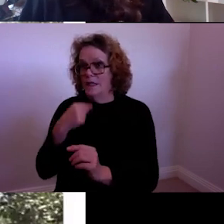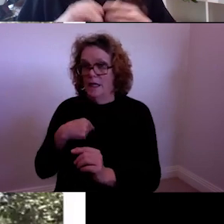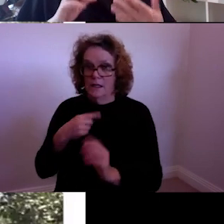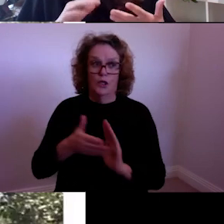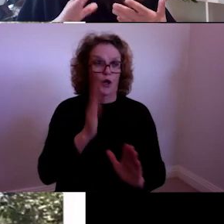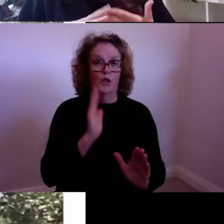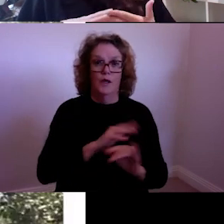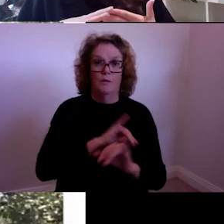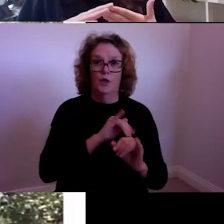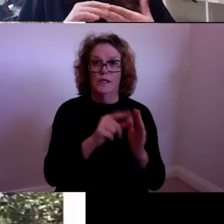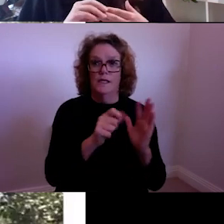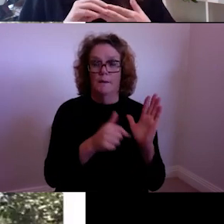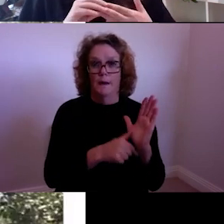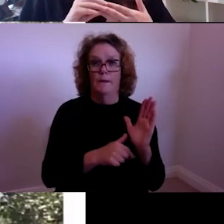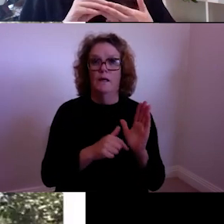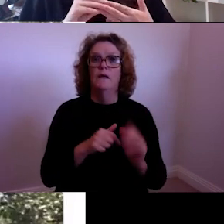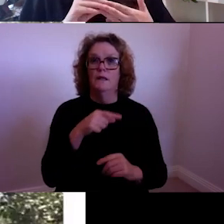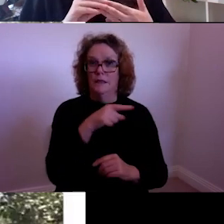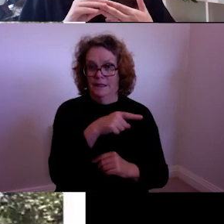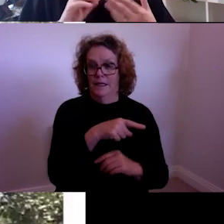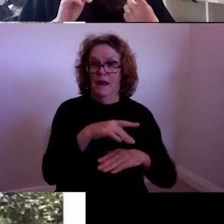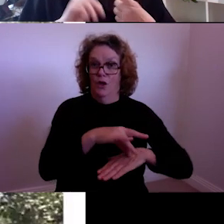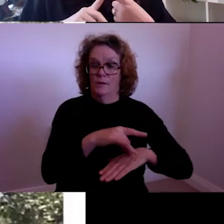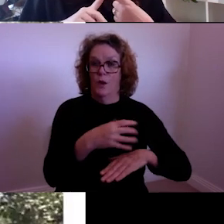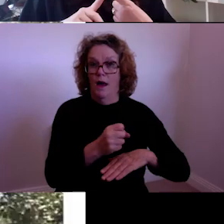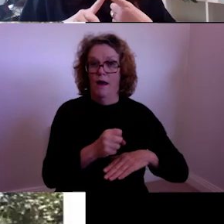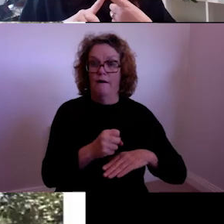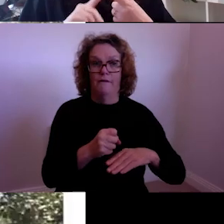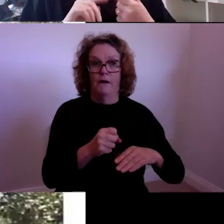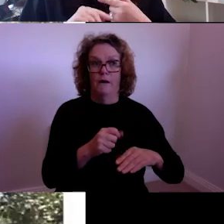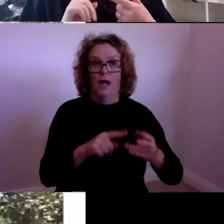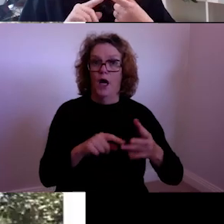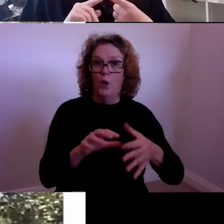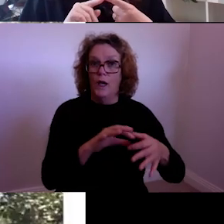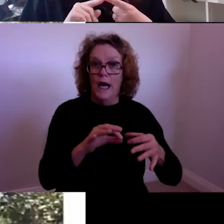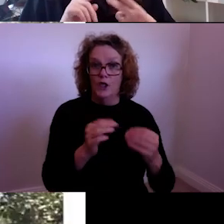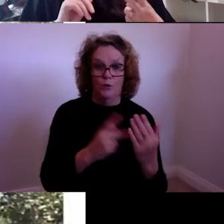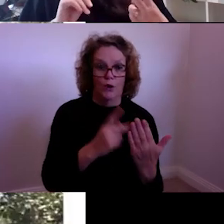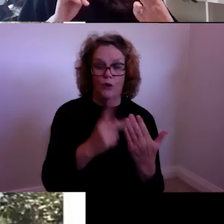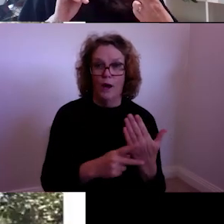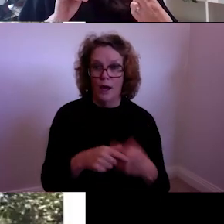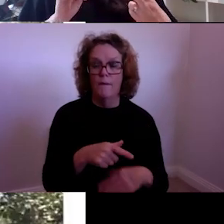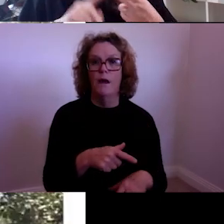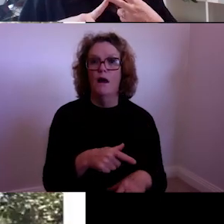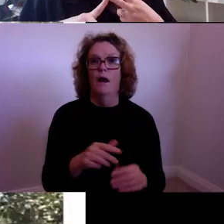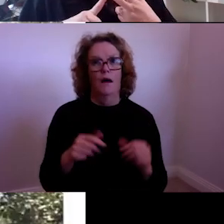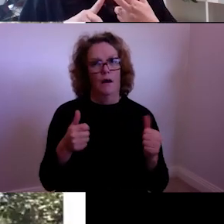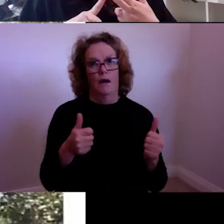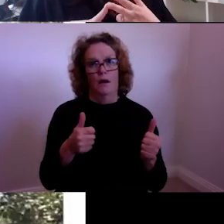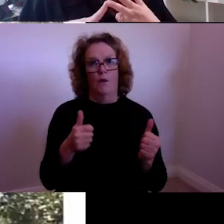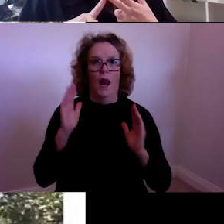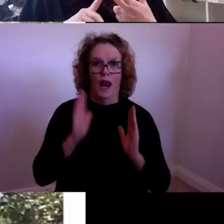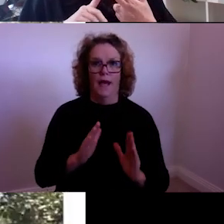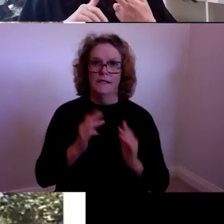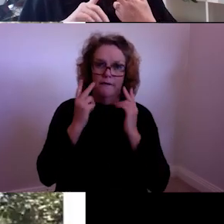coordination program meant that we were either cutting down on the number of ED visits, we were